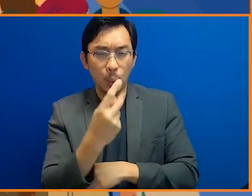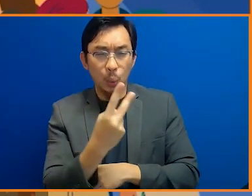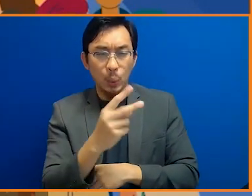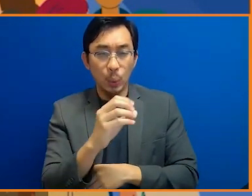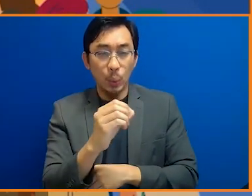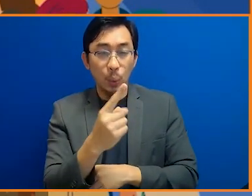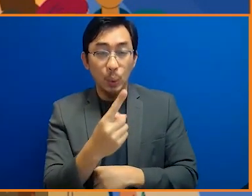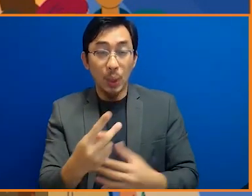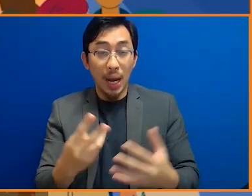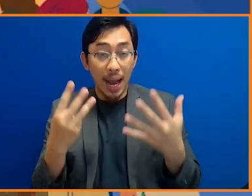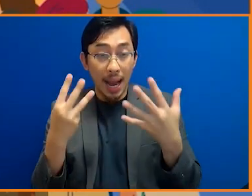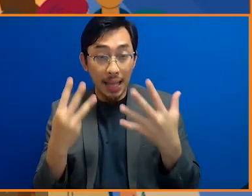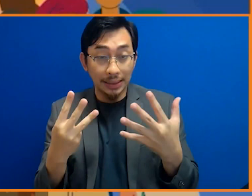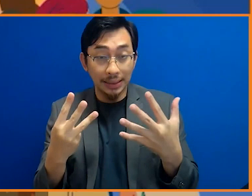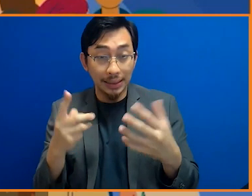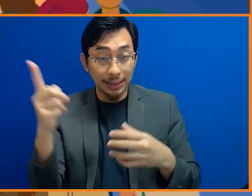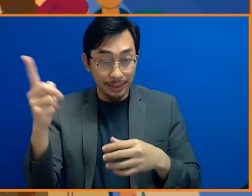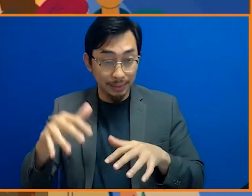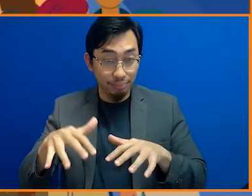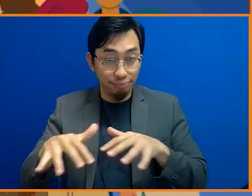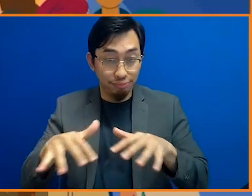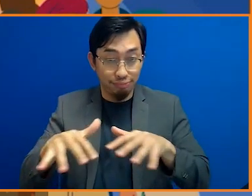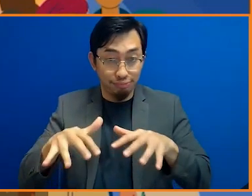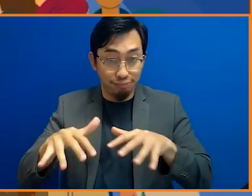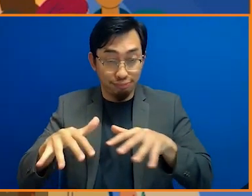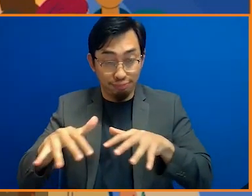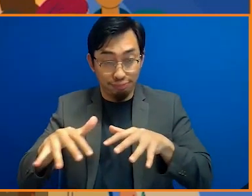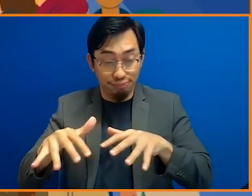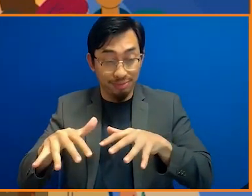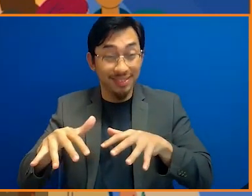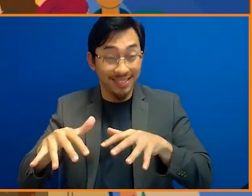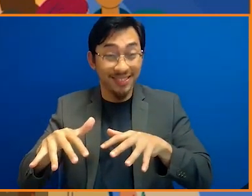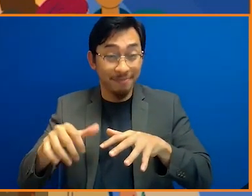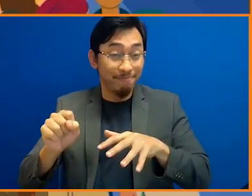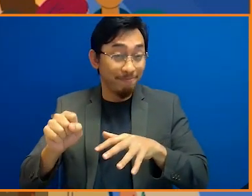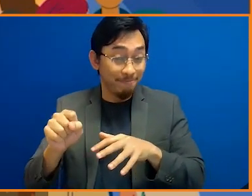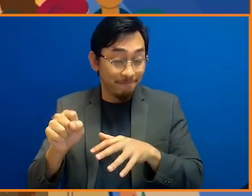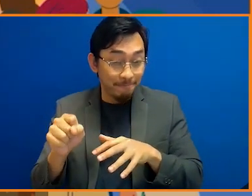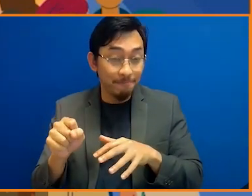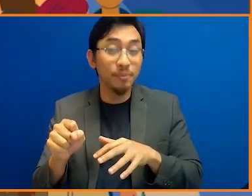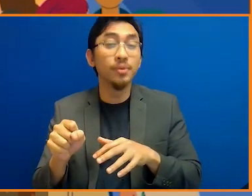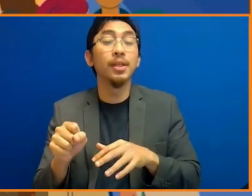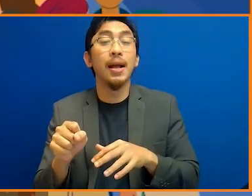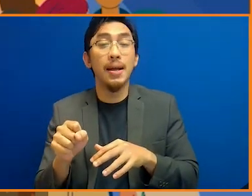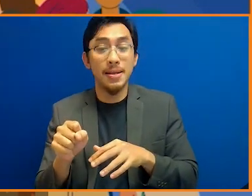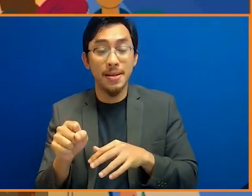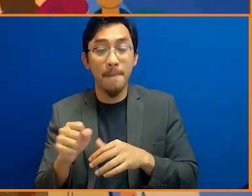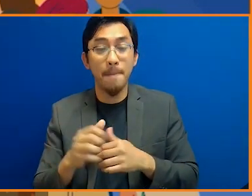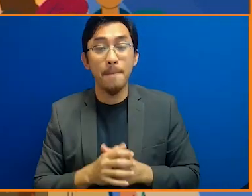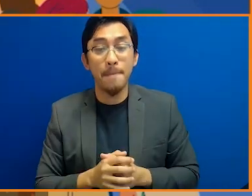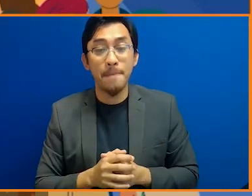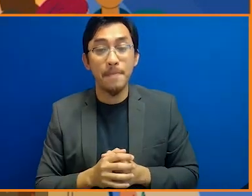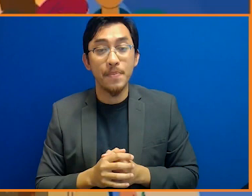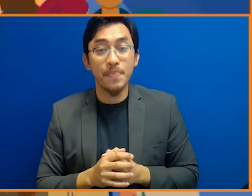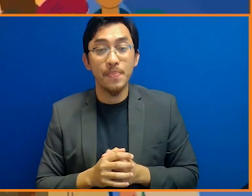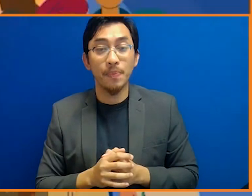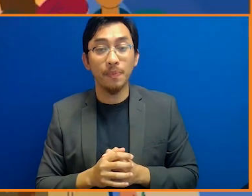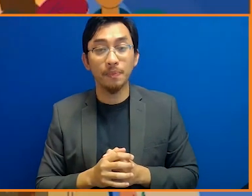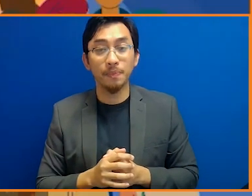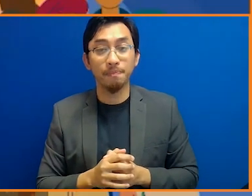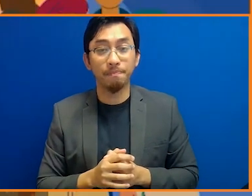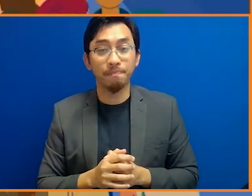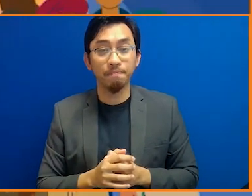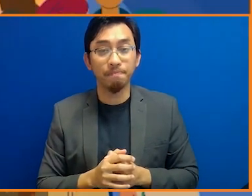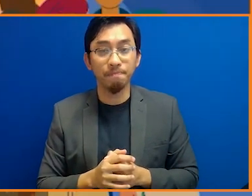In 2018, where submarine landslide like this was generated by the